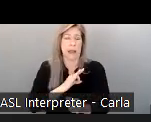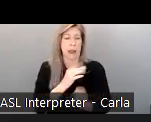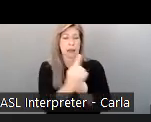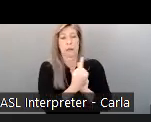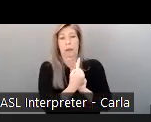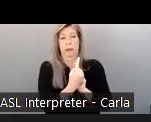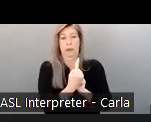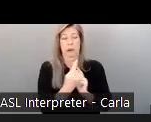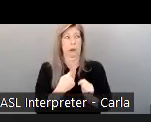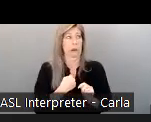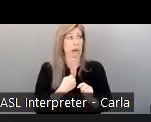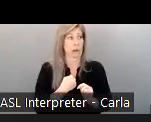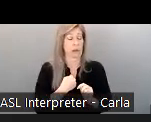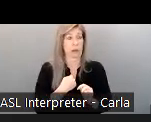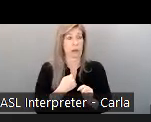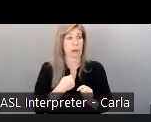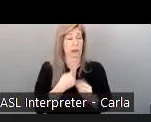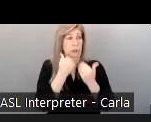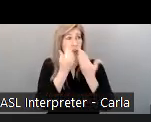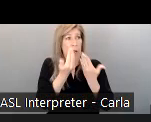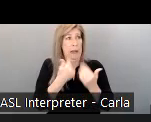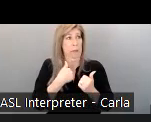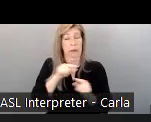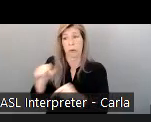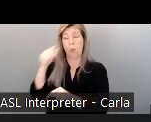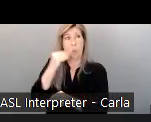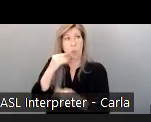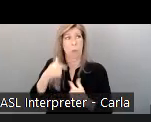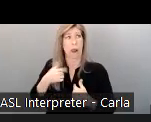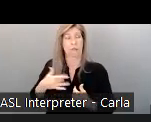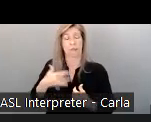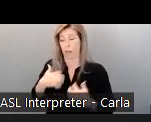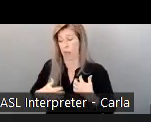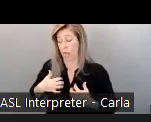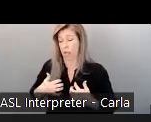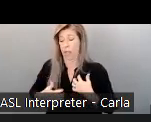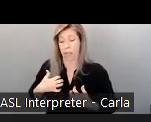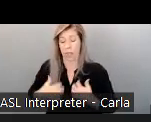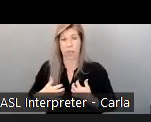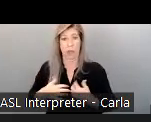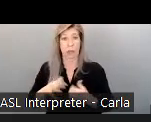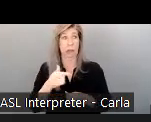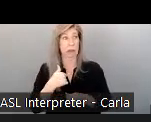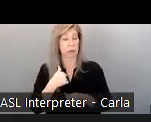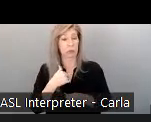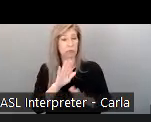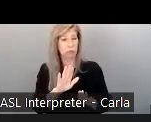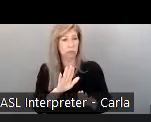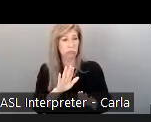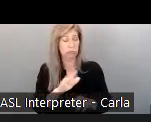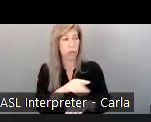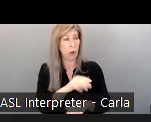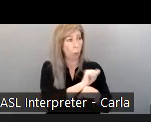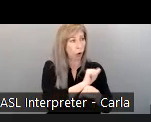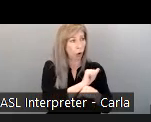come home. And I've actually disrupted this. You should keep work from work and home from home. And in